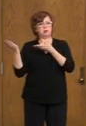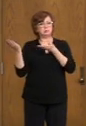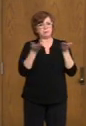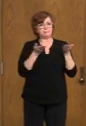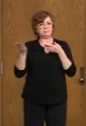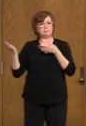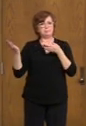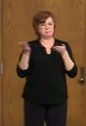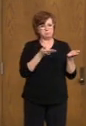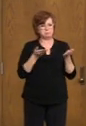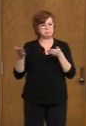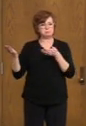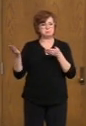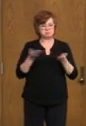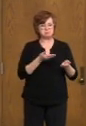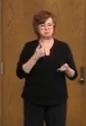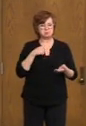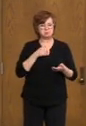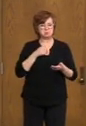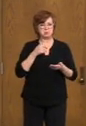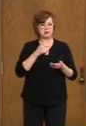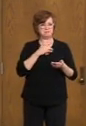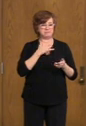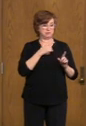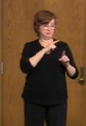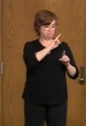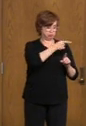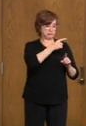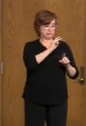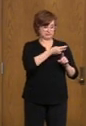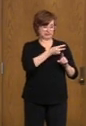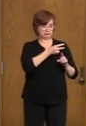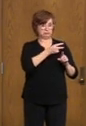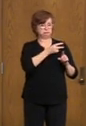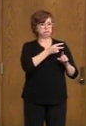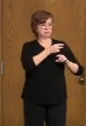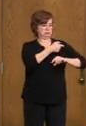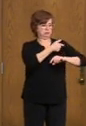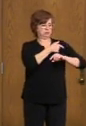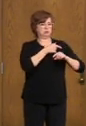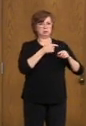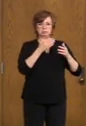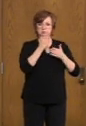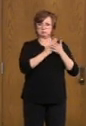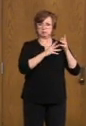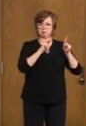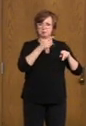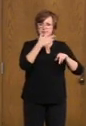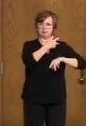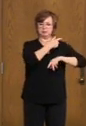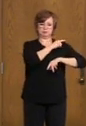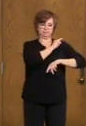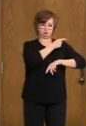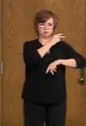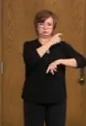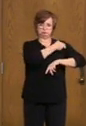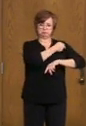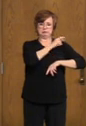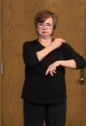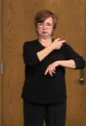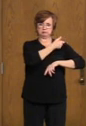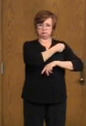when second doses were due for second doses as well. And in many cases, second doses have already been given. Obviously, when there's a sudden